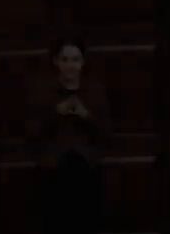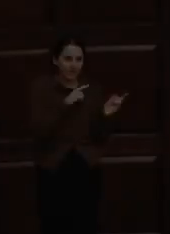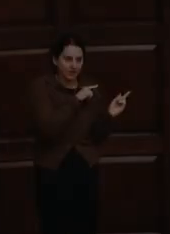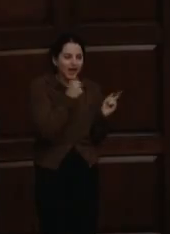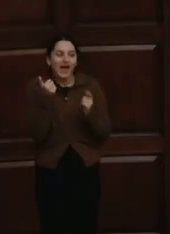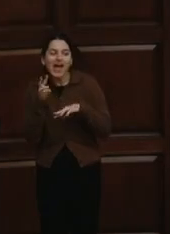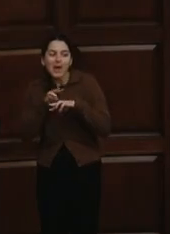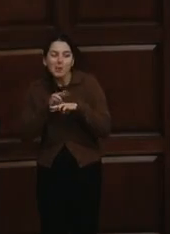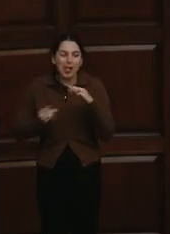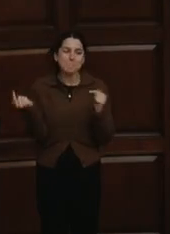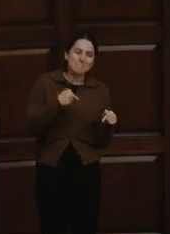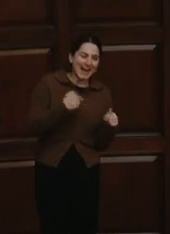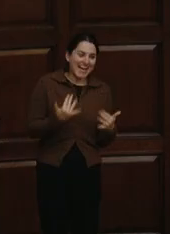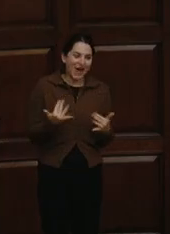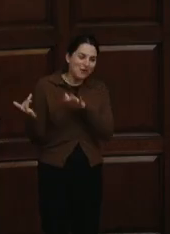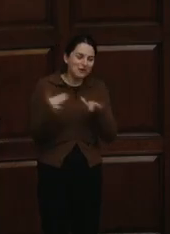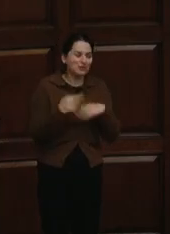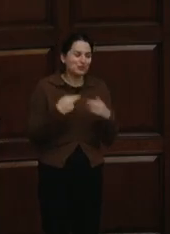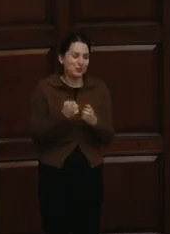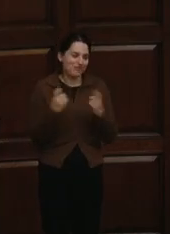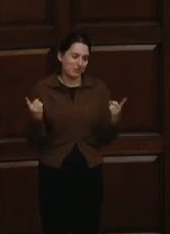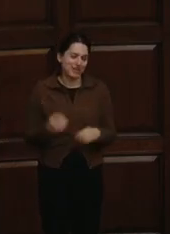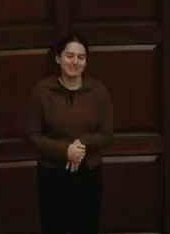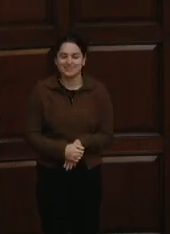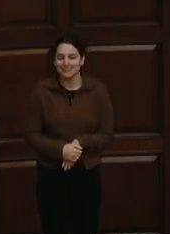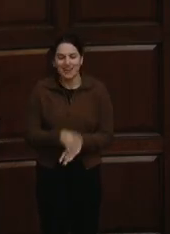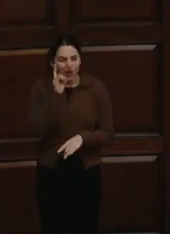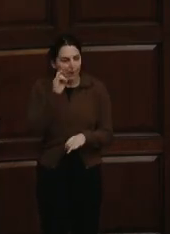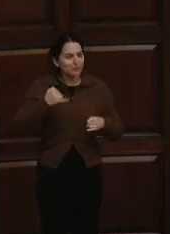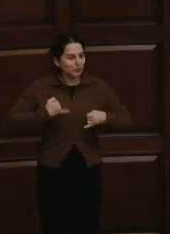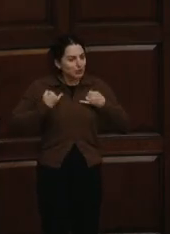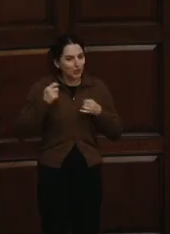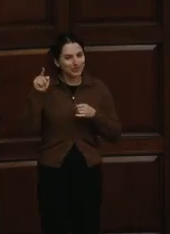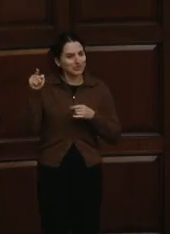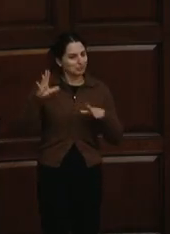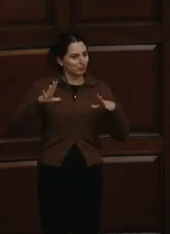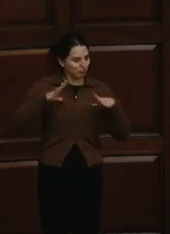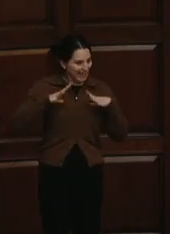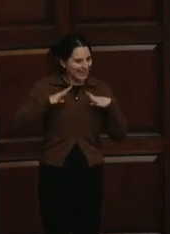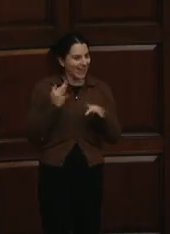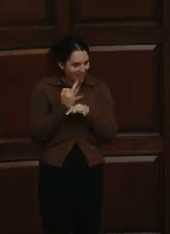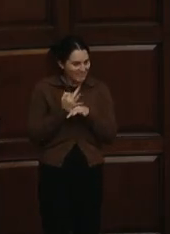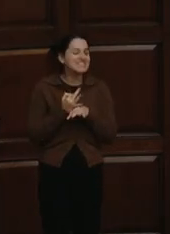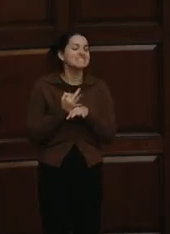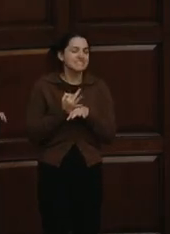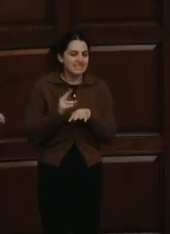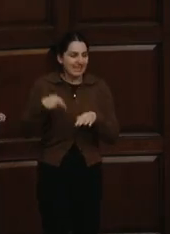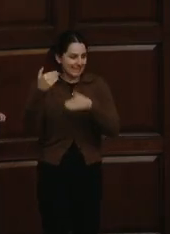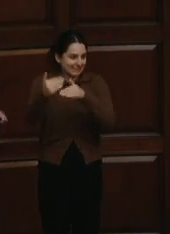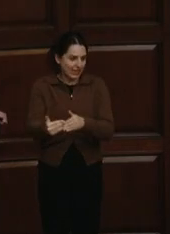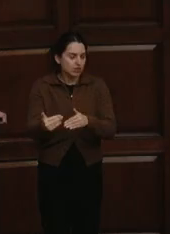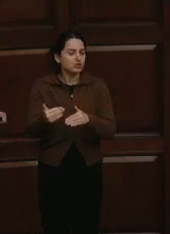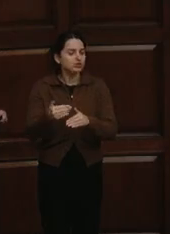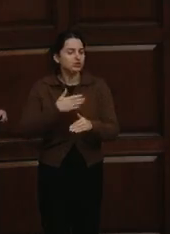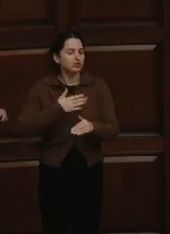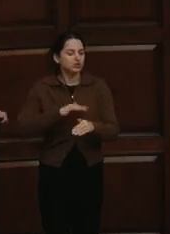So welcome back, everybody. I hope you enjoyed your break. So for the next session, we're really just going